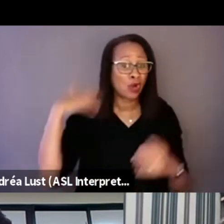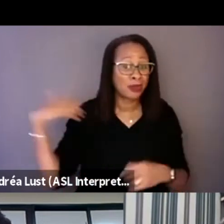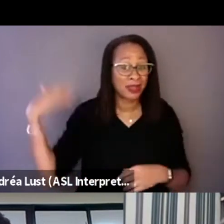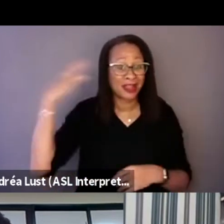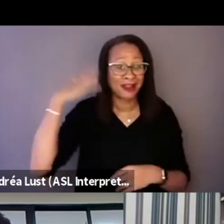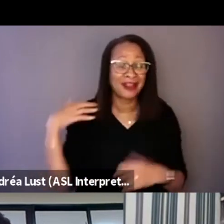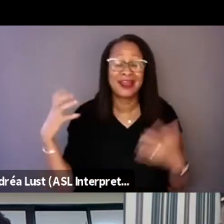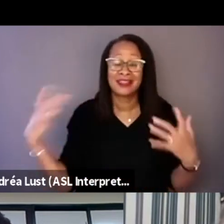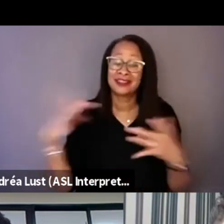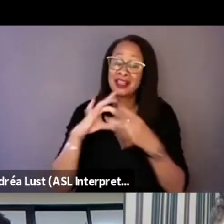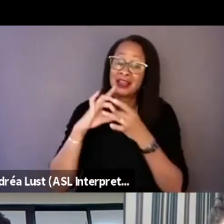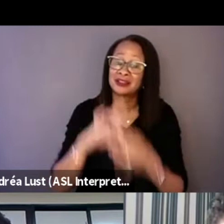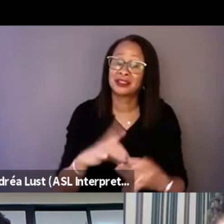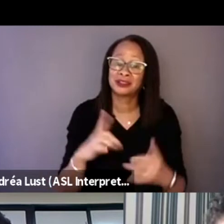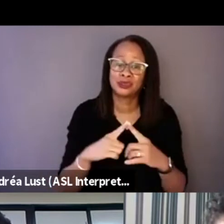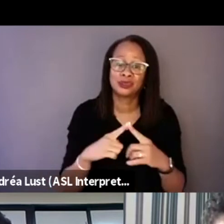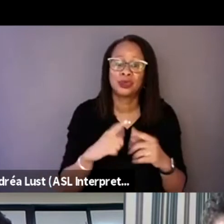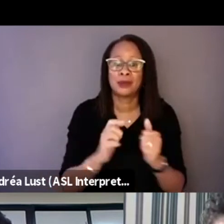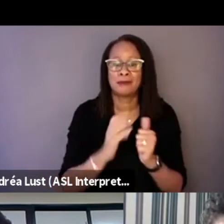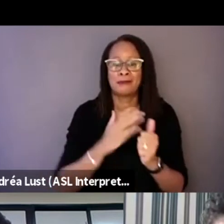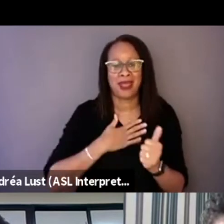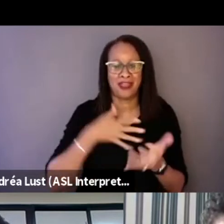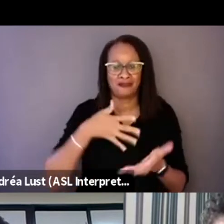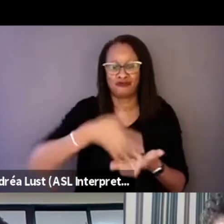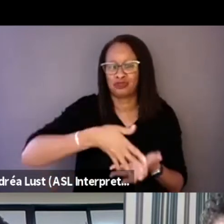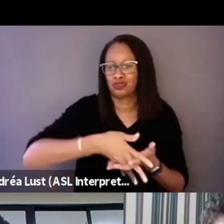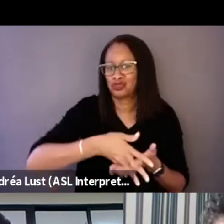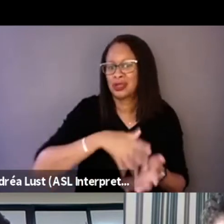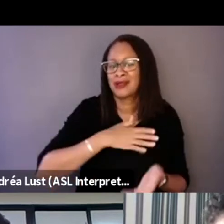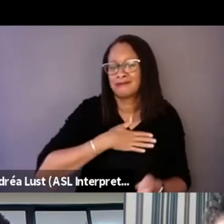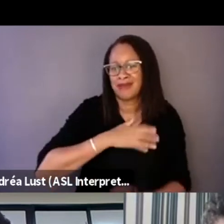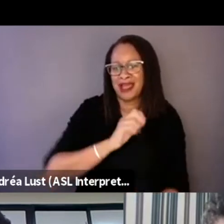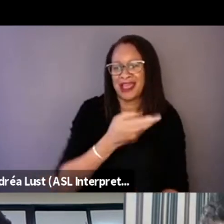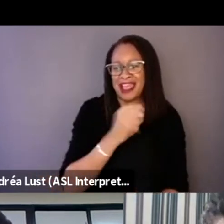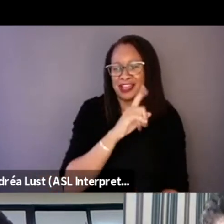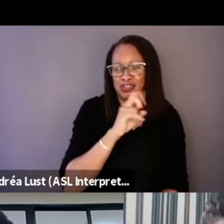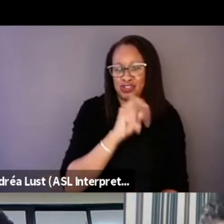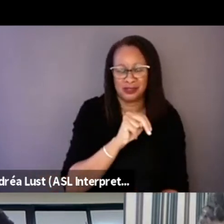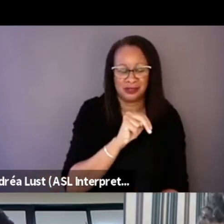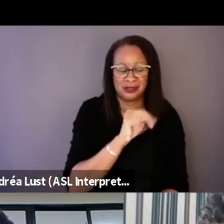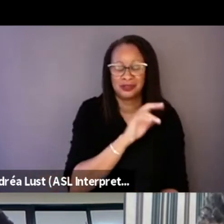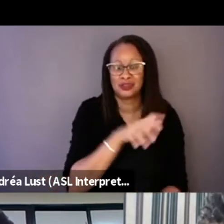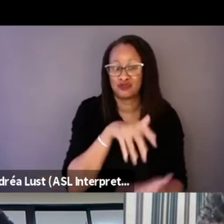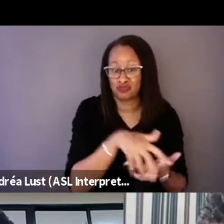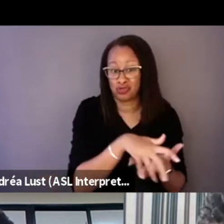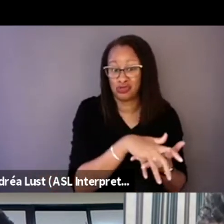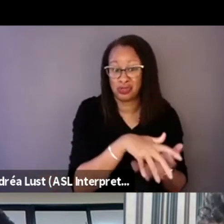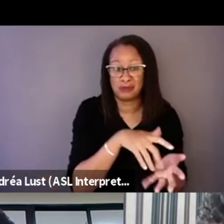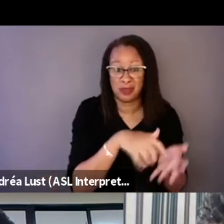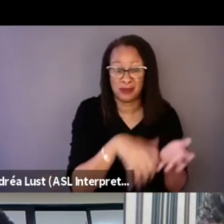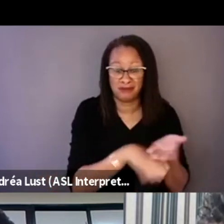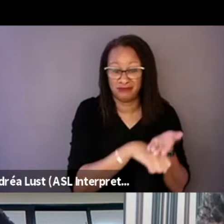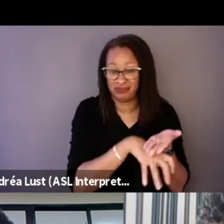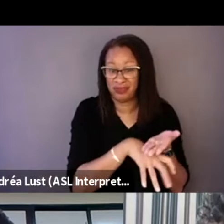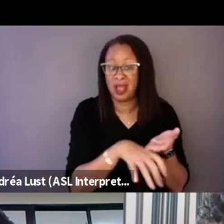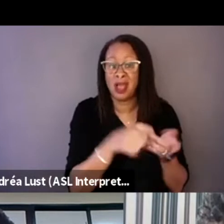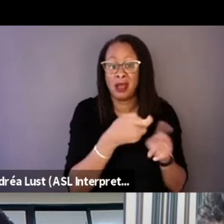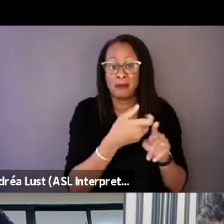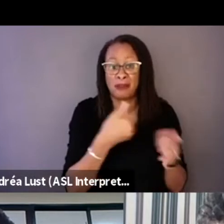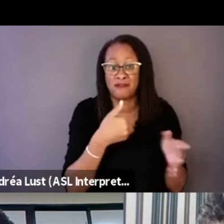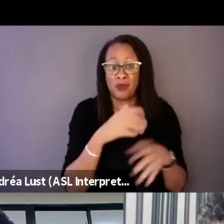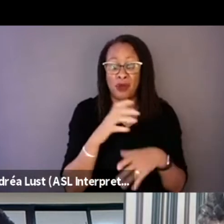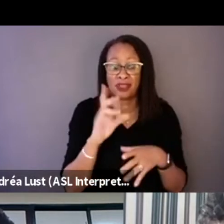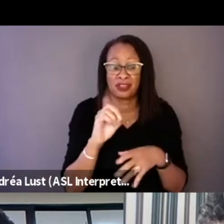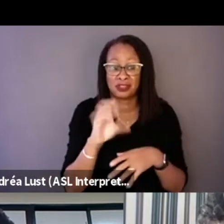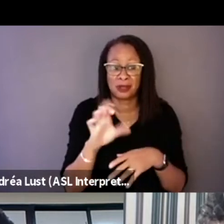to do with my roots, my Haitian roots. Now, before the documentary, I would